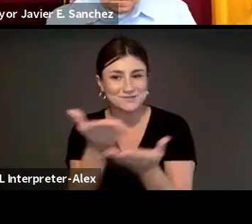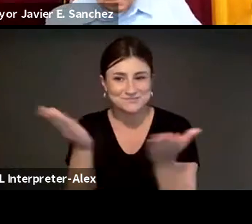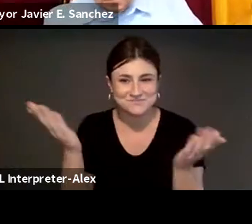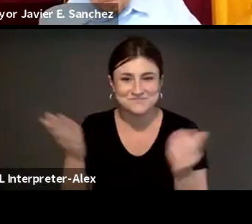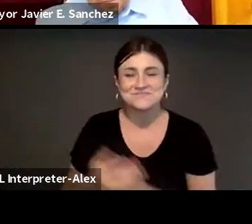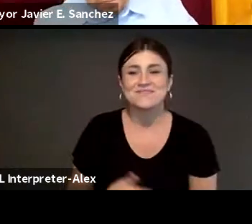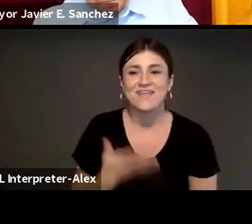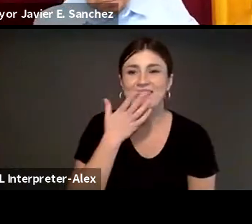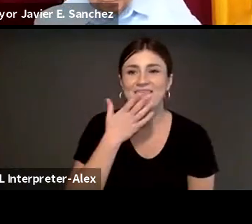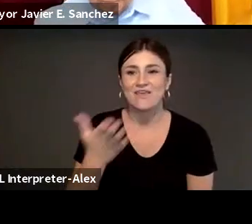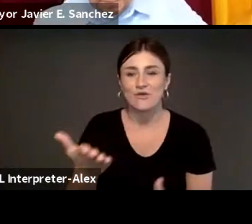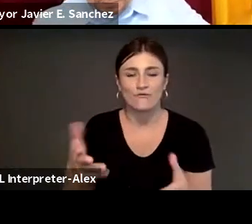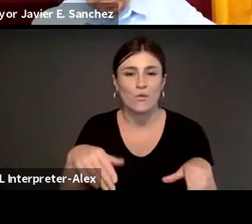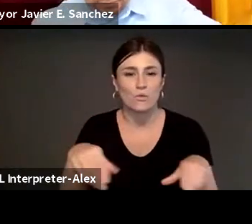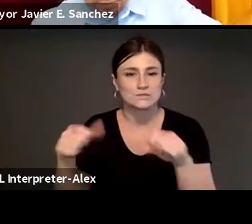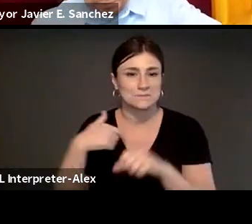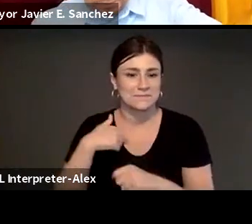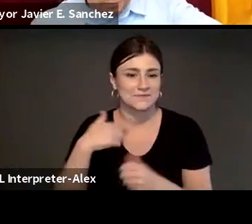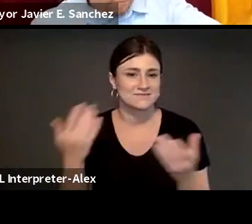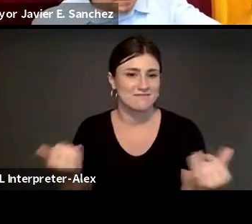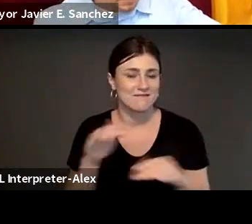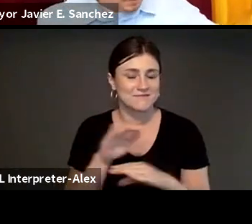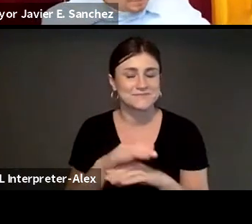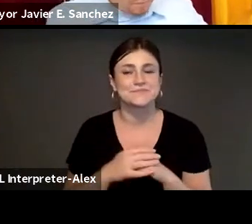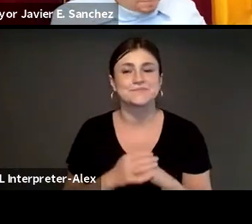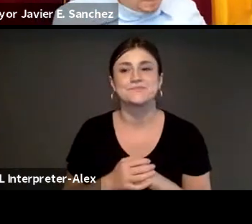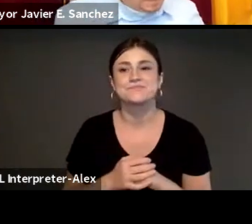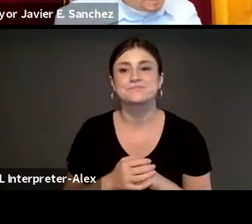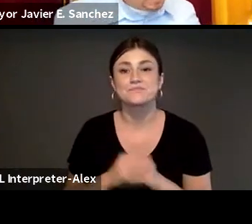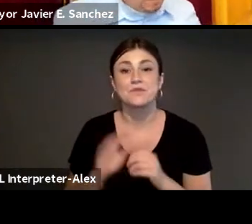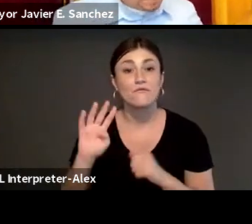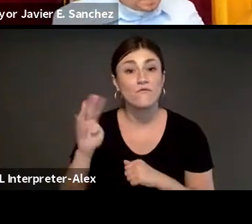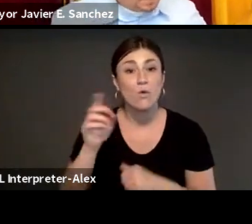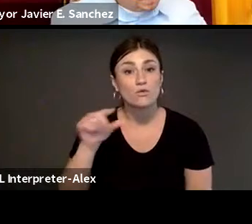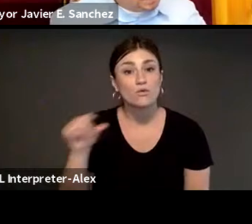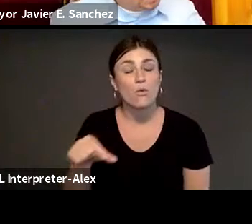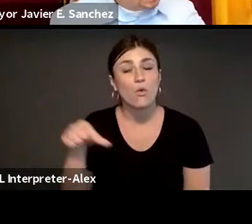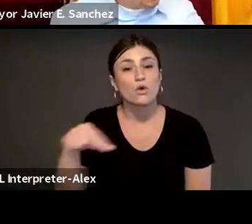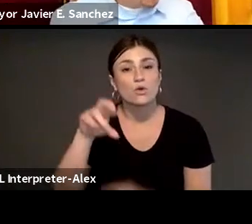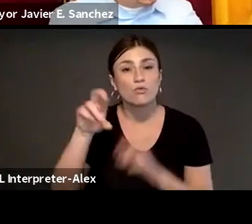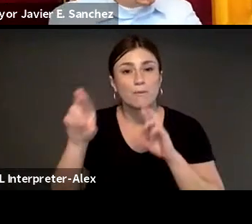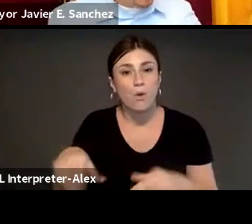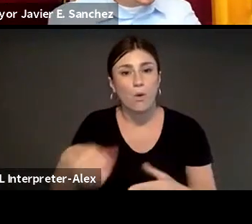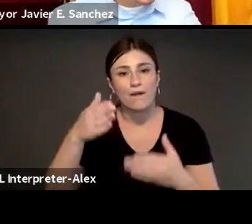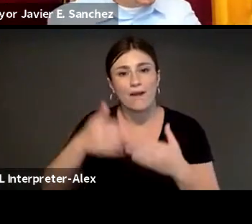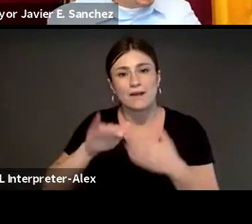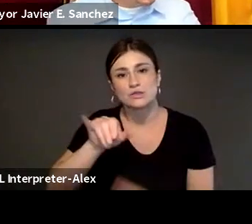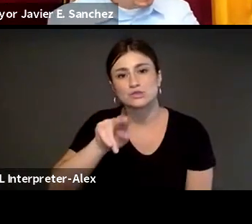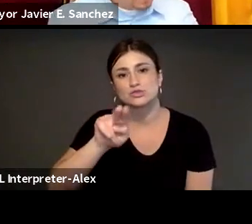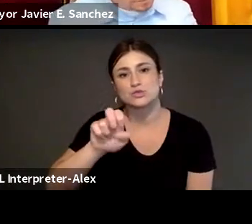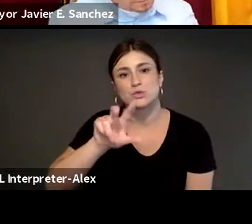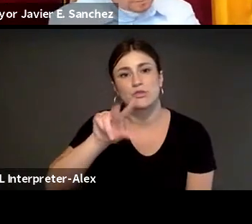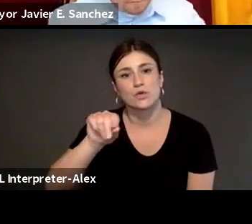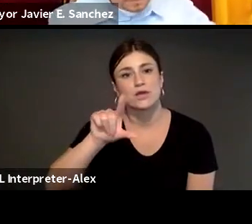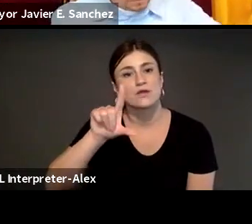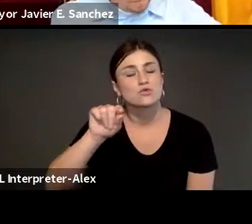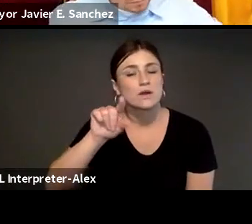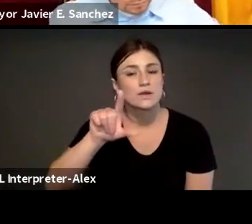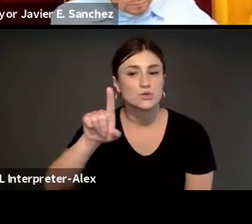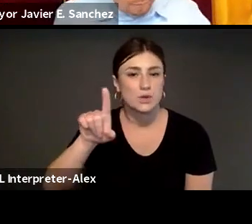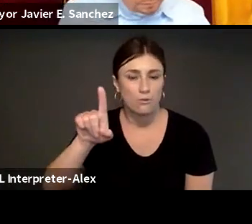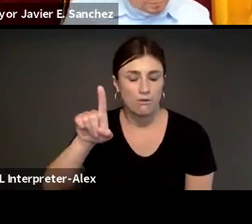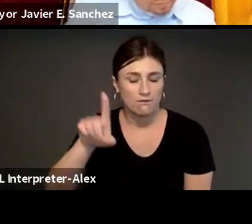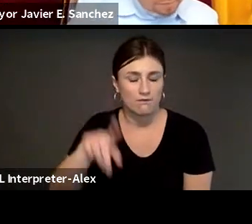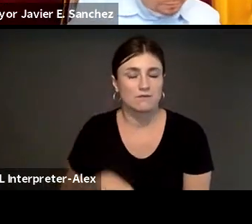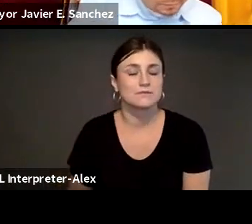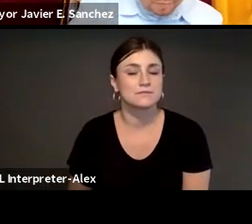tonight. I am here to present the fourth quarter report ending June 30th, 2021.